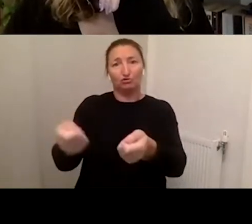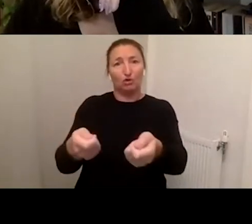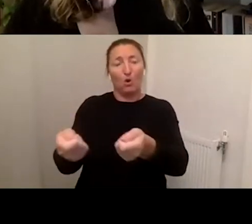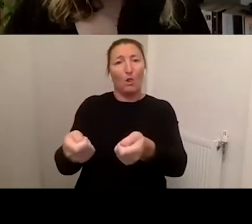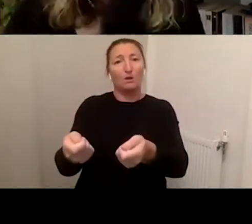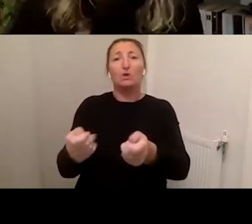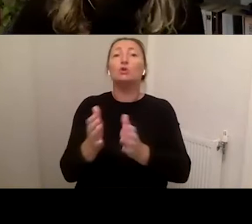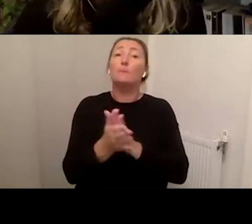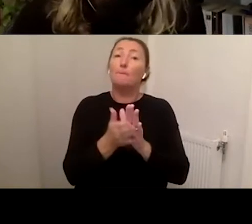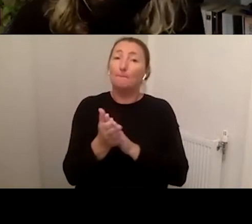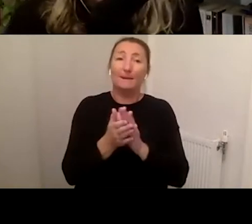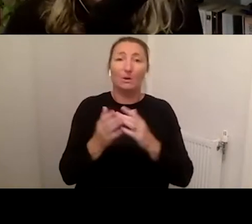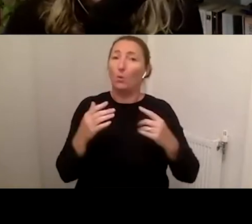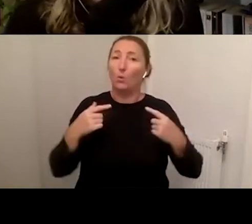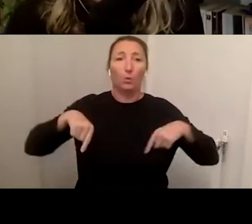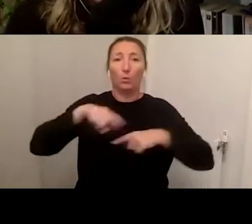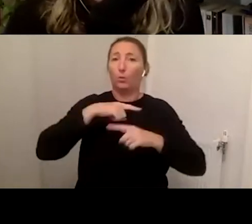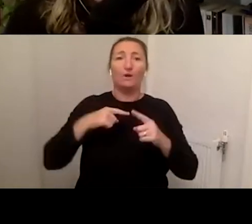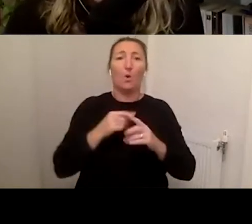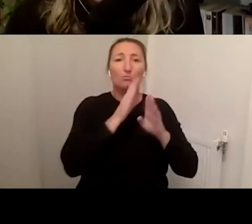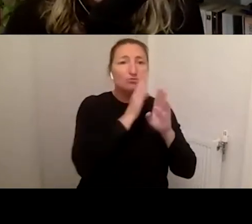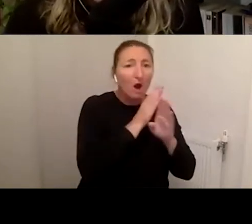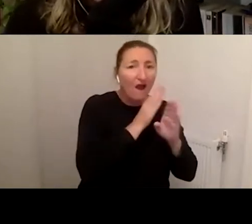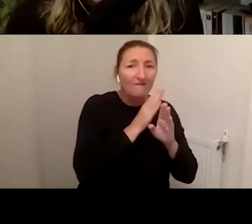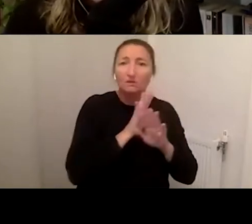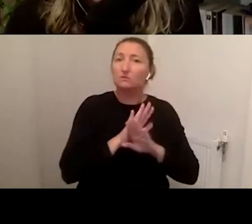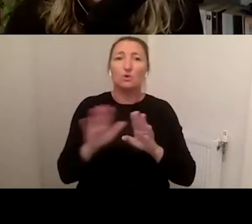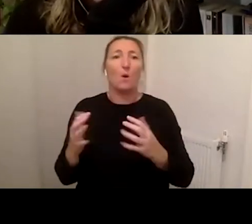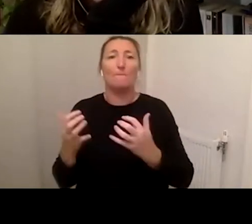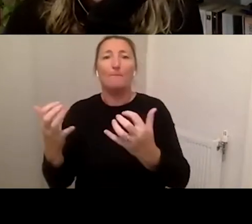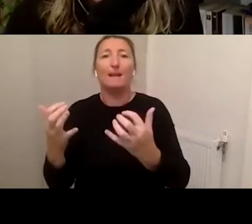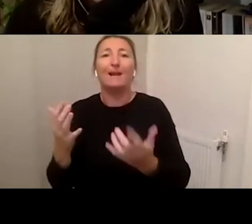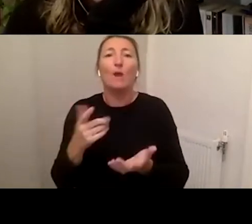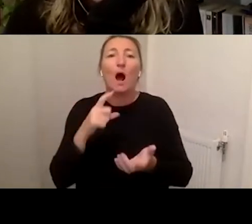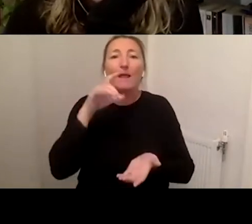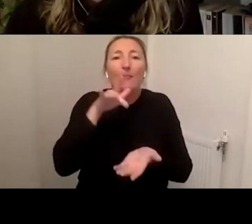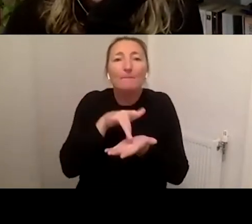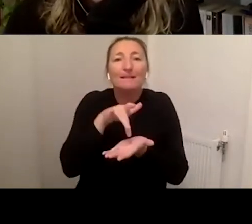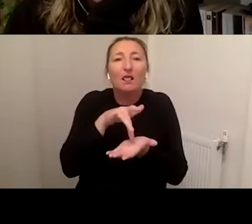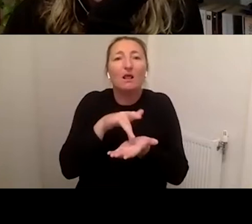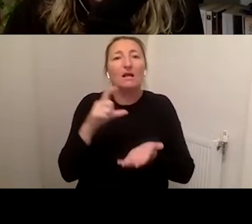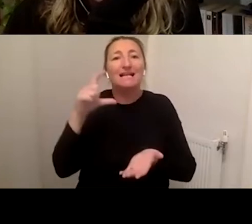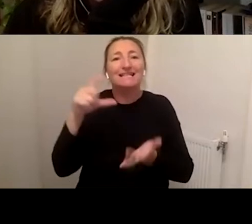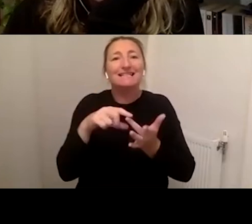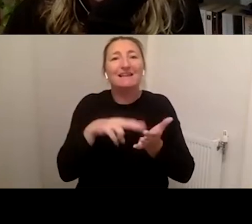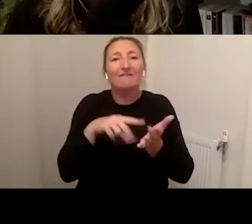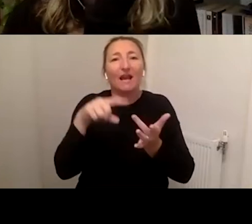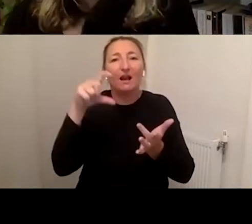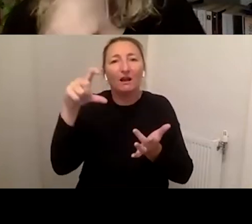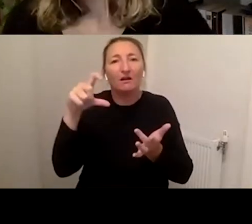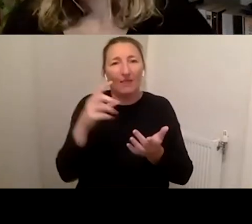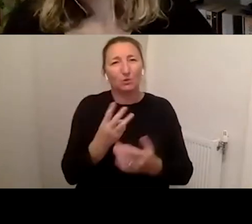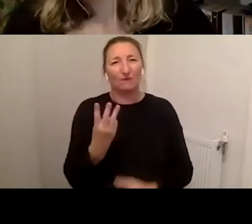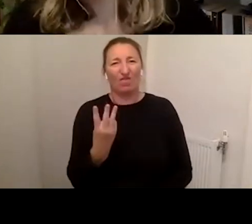public player, not as a private player, but as a civic player. It's a third player, and actually